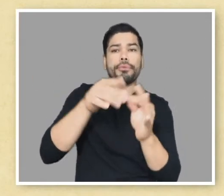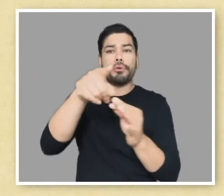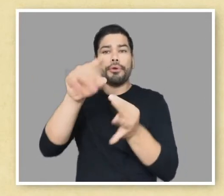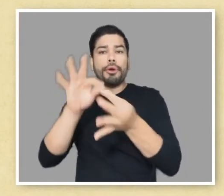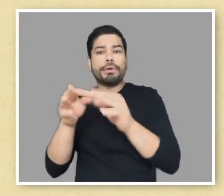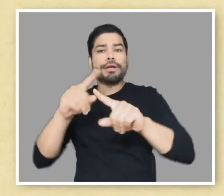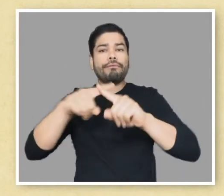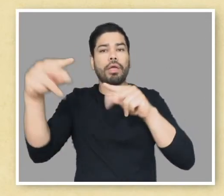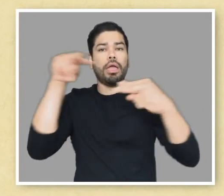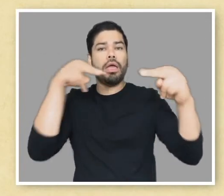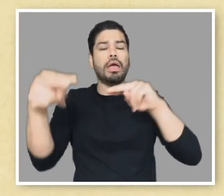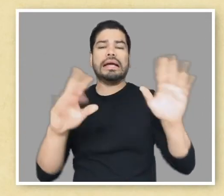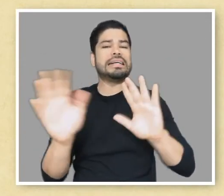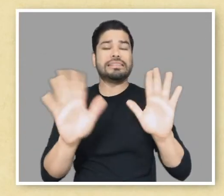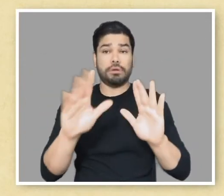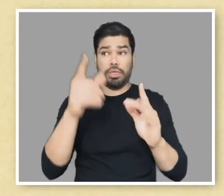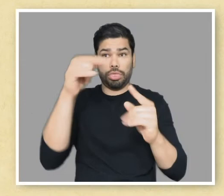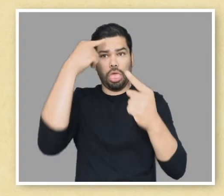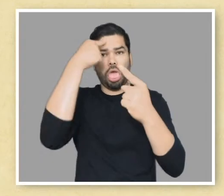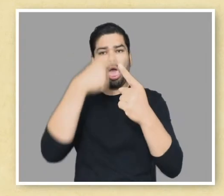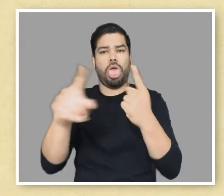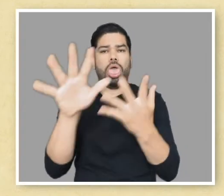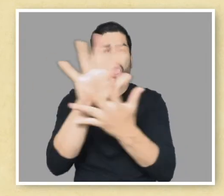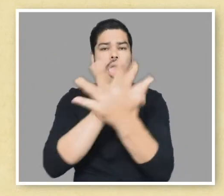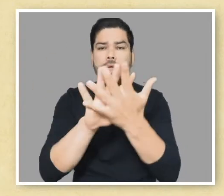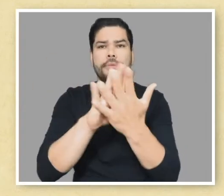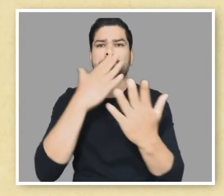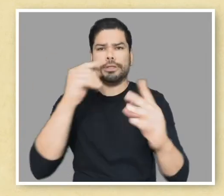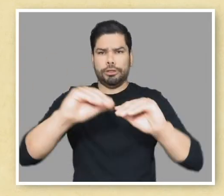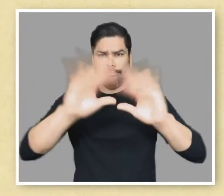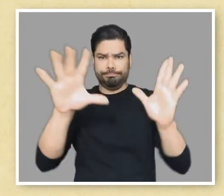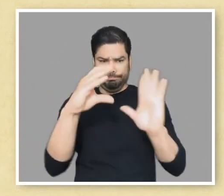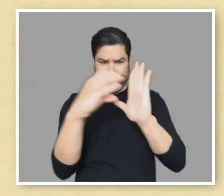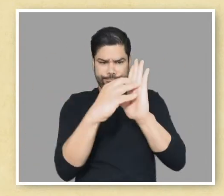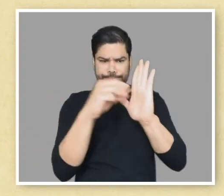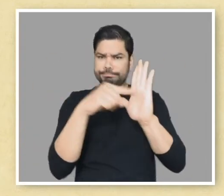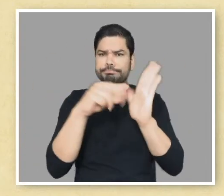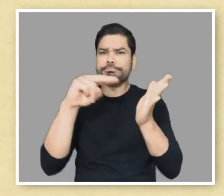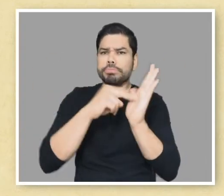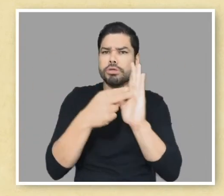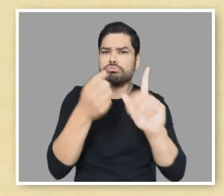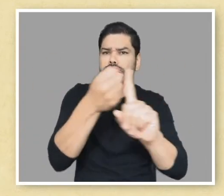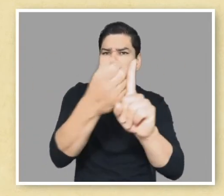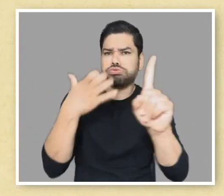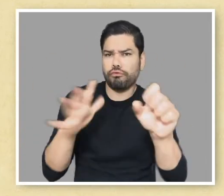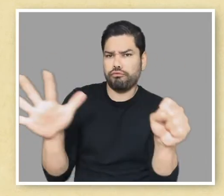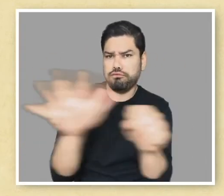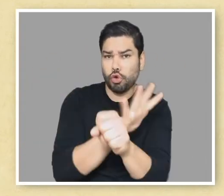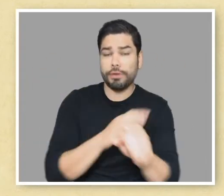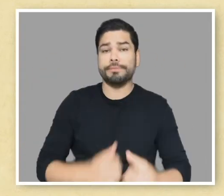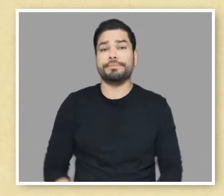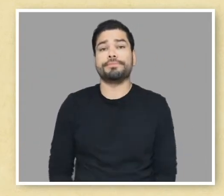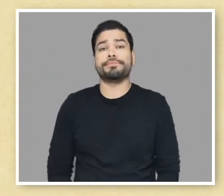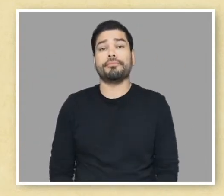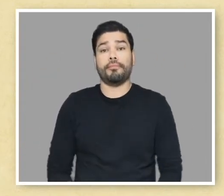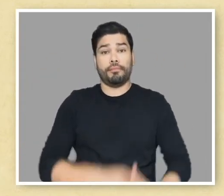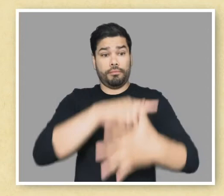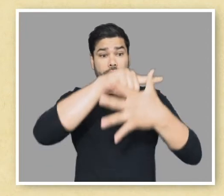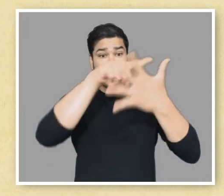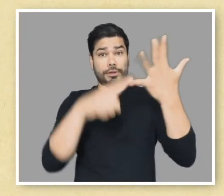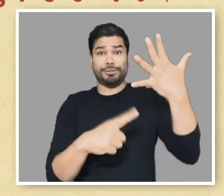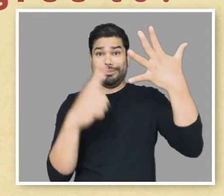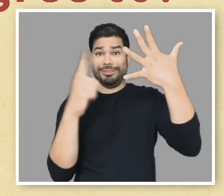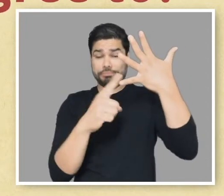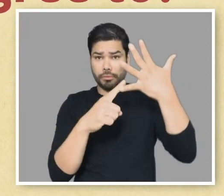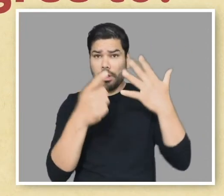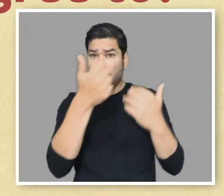different interpretations. To avoid future disputes about the agreement should define key terms. 5.